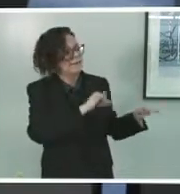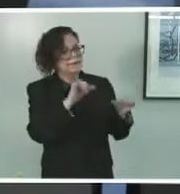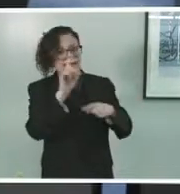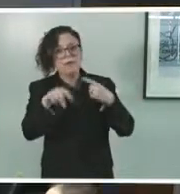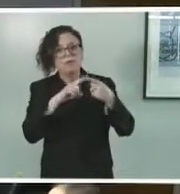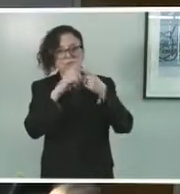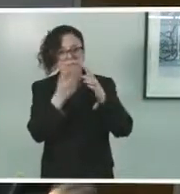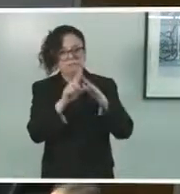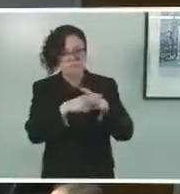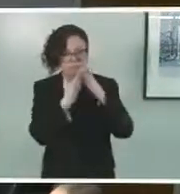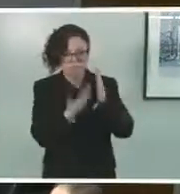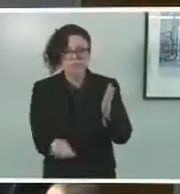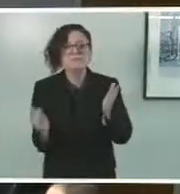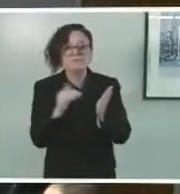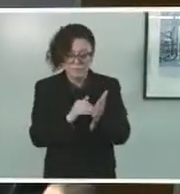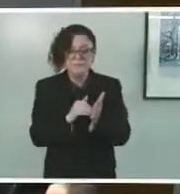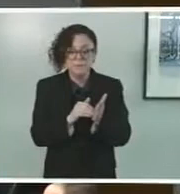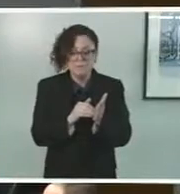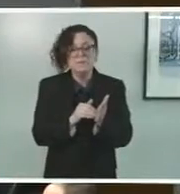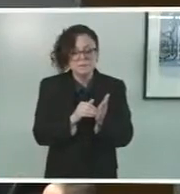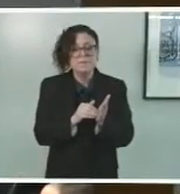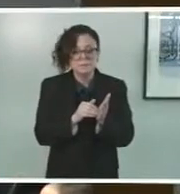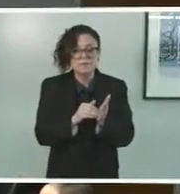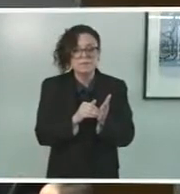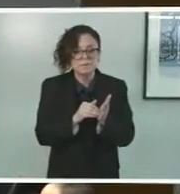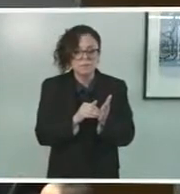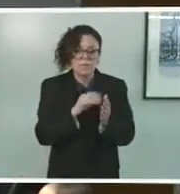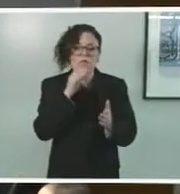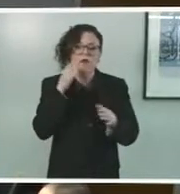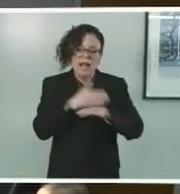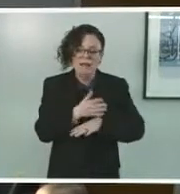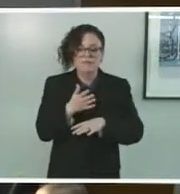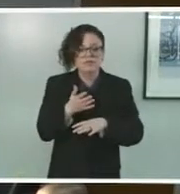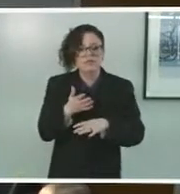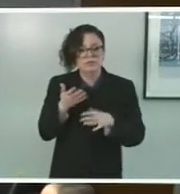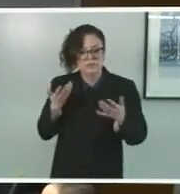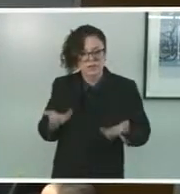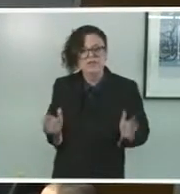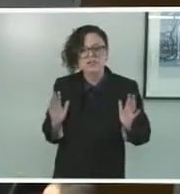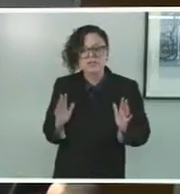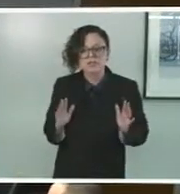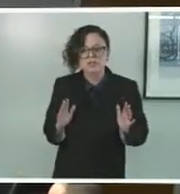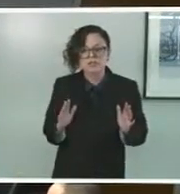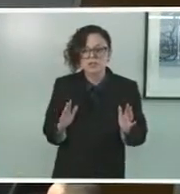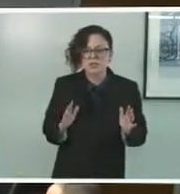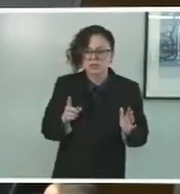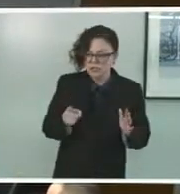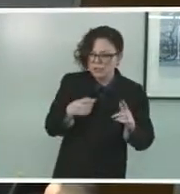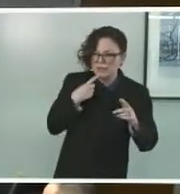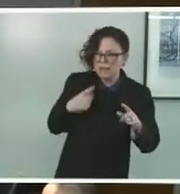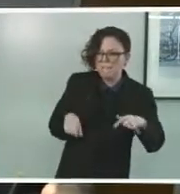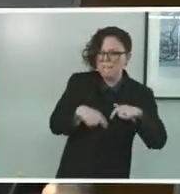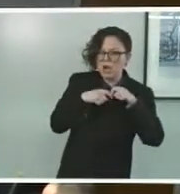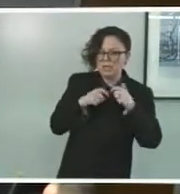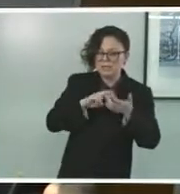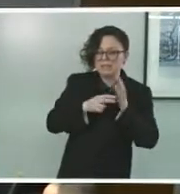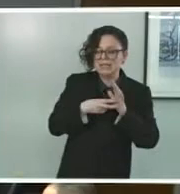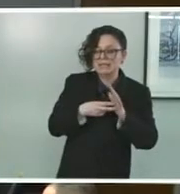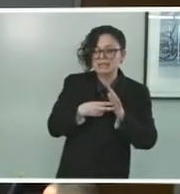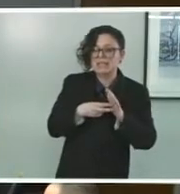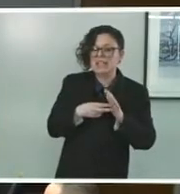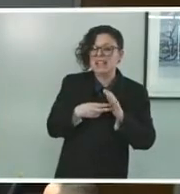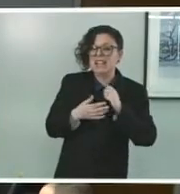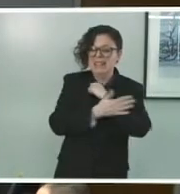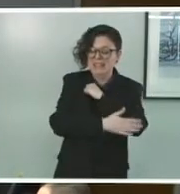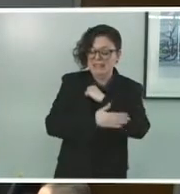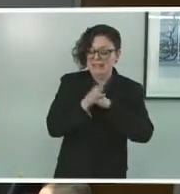start. When we're behind this after Yes. this. So when you say yes. paused, you mean the county has essentially in its order, in one of